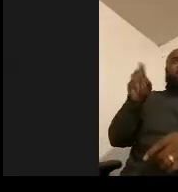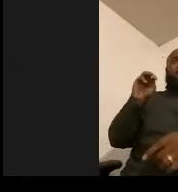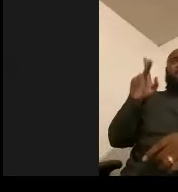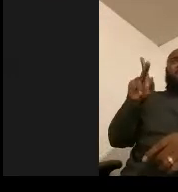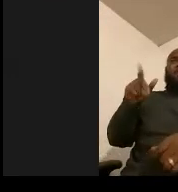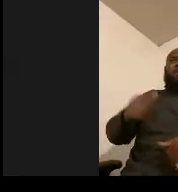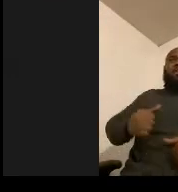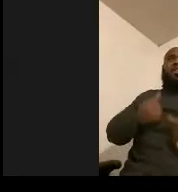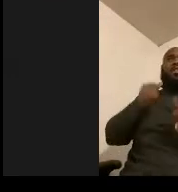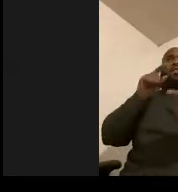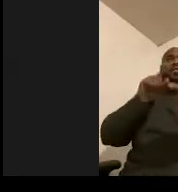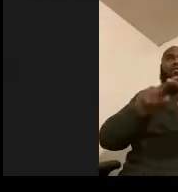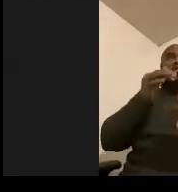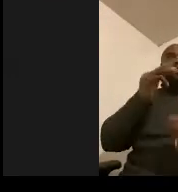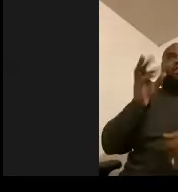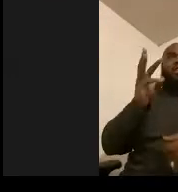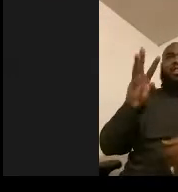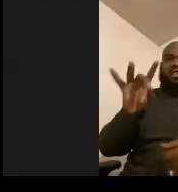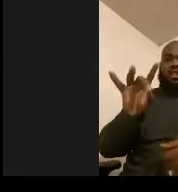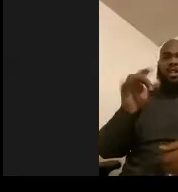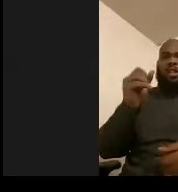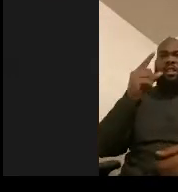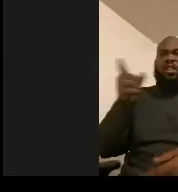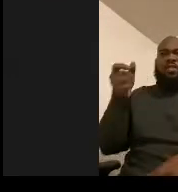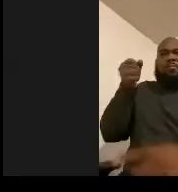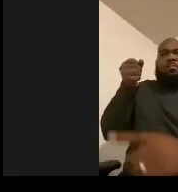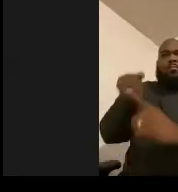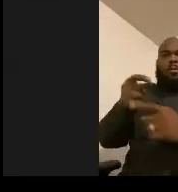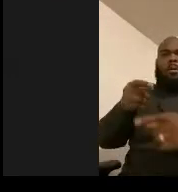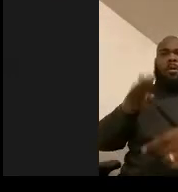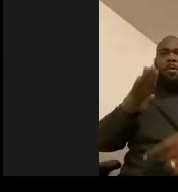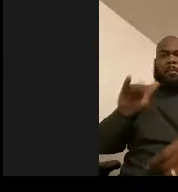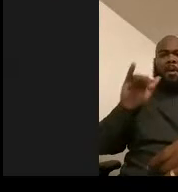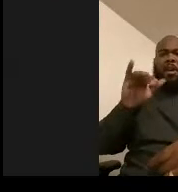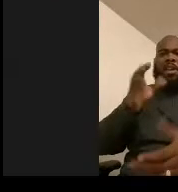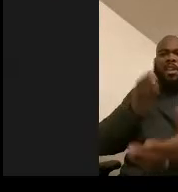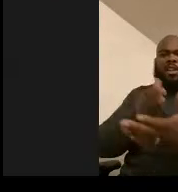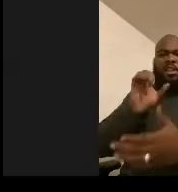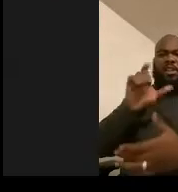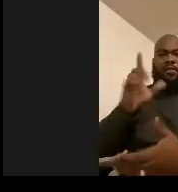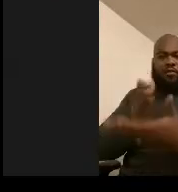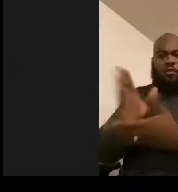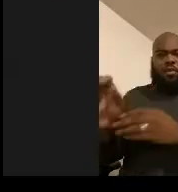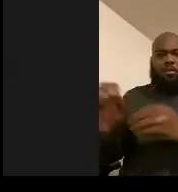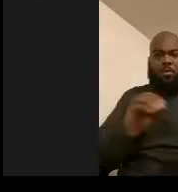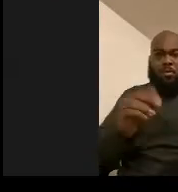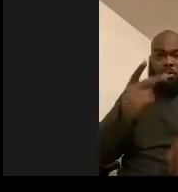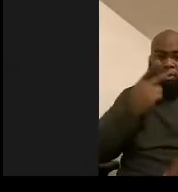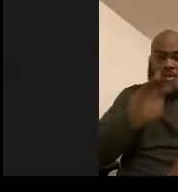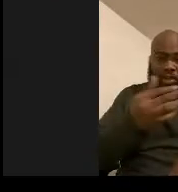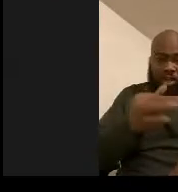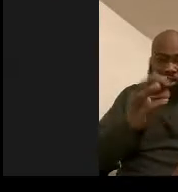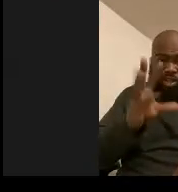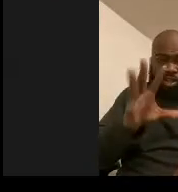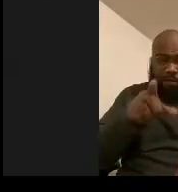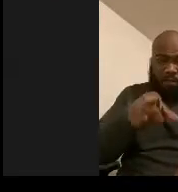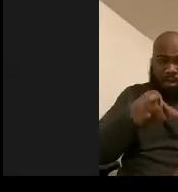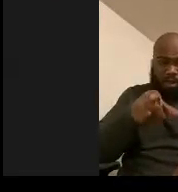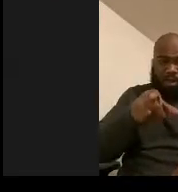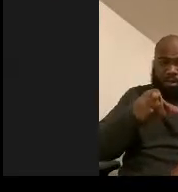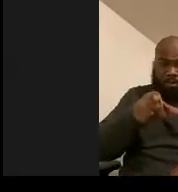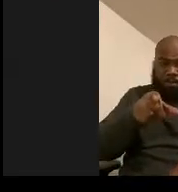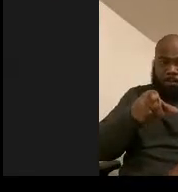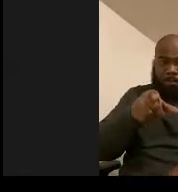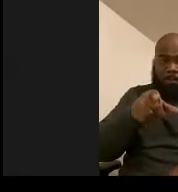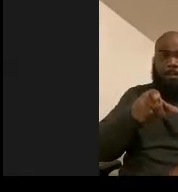In fact, Malcolm X, if you just look at this timeline, is killed in 1965, even before the Black Panther Party is formed. And of course, Malcolm